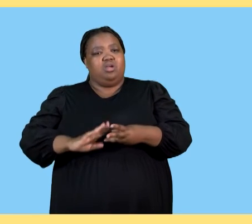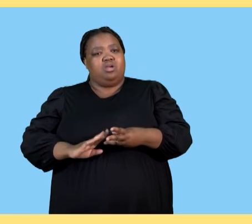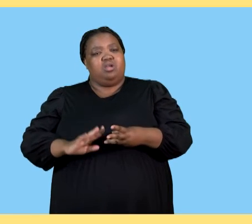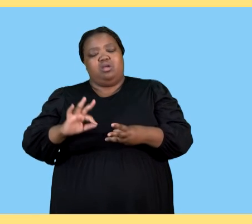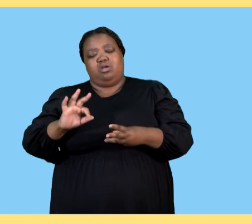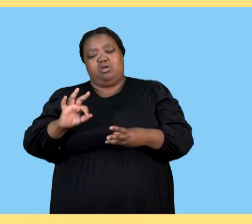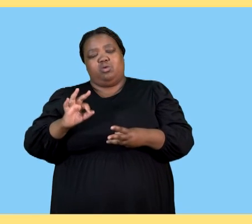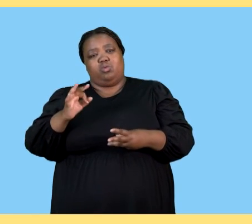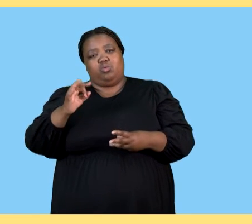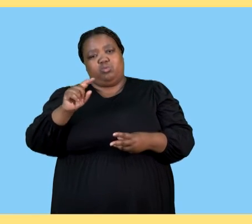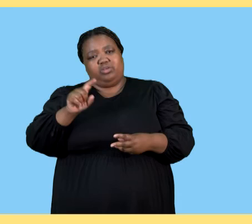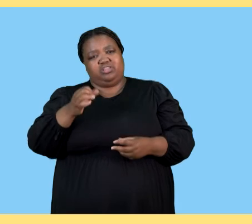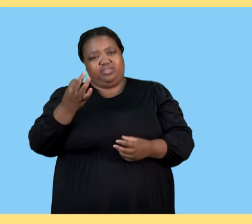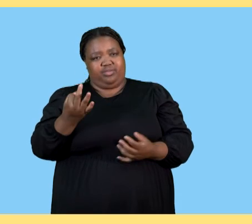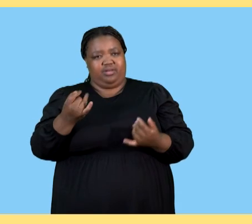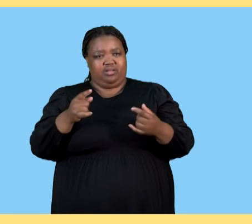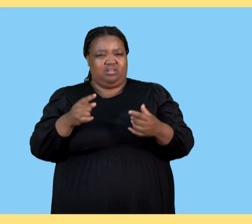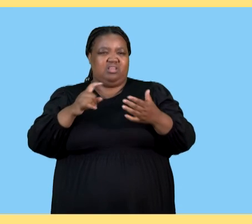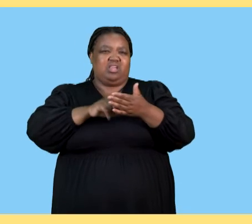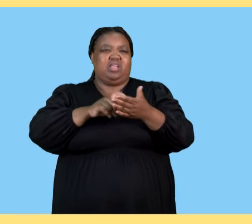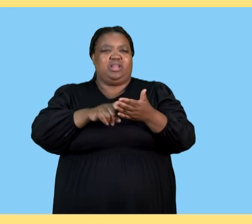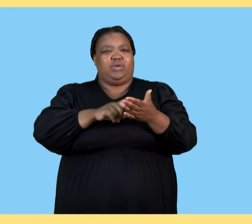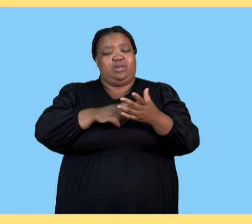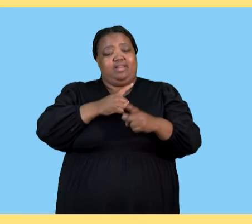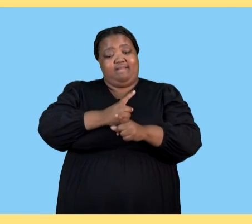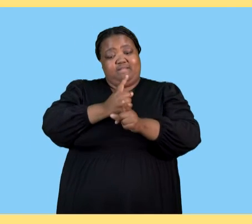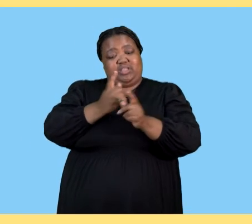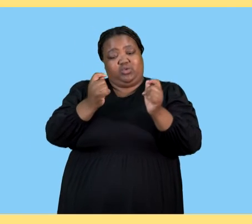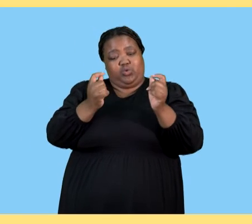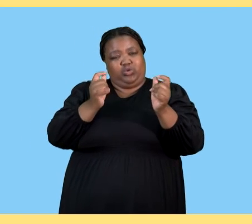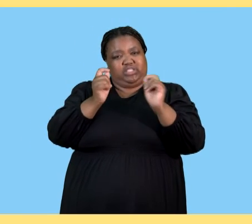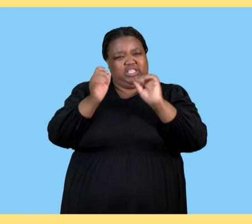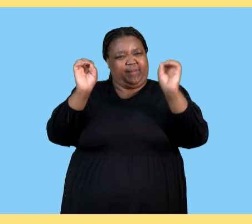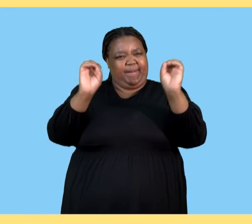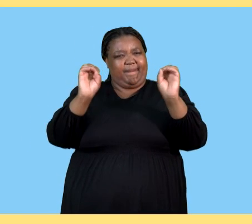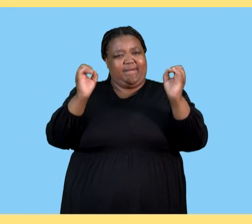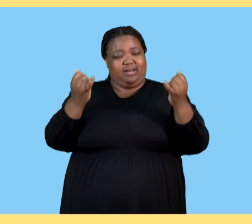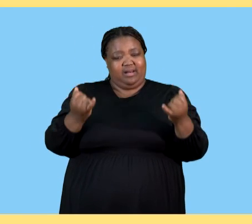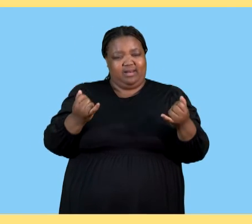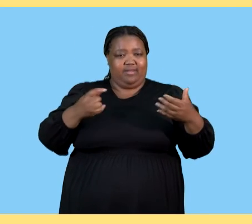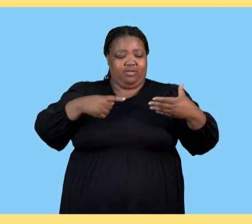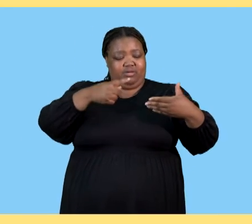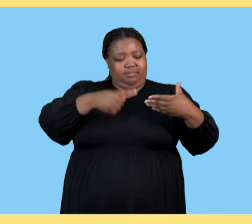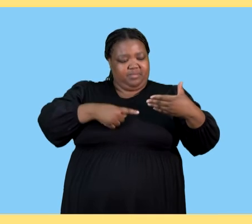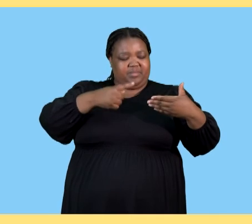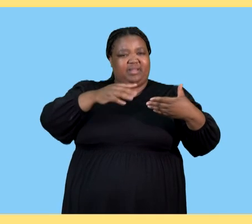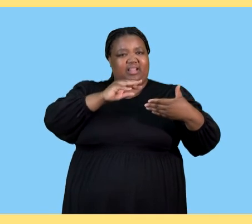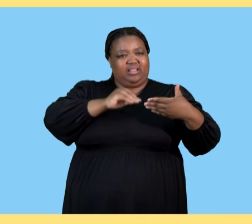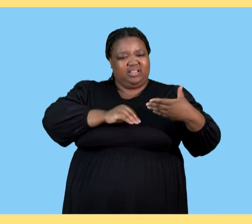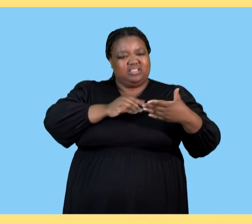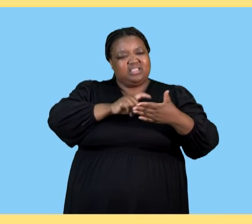3. Question 3 says, calculate the fixed cost from the list